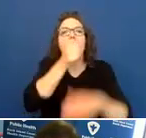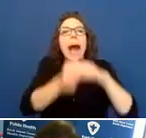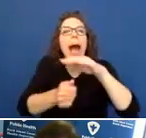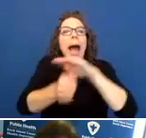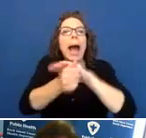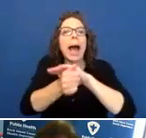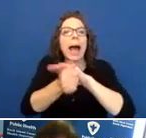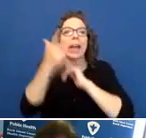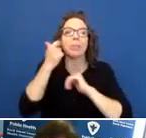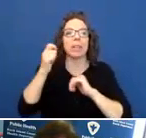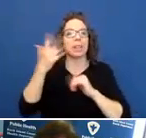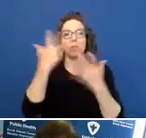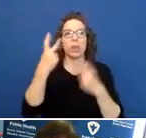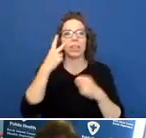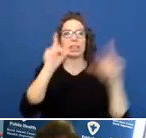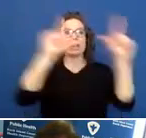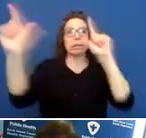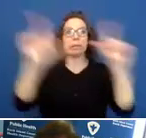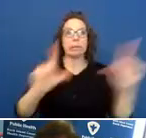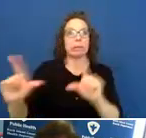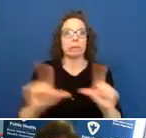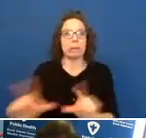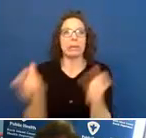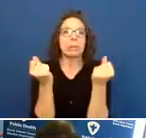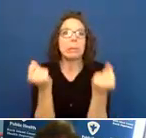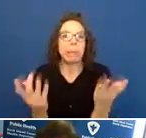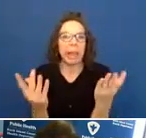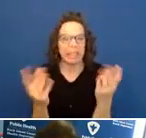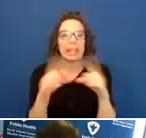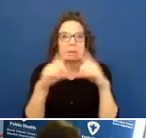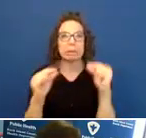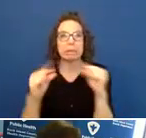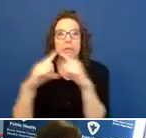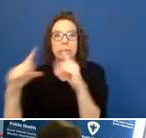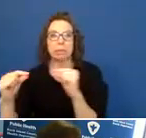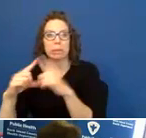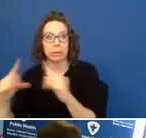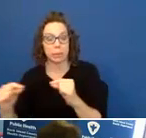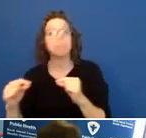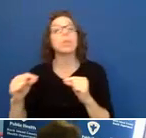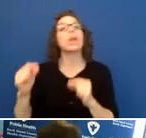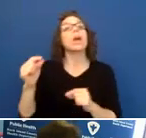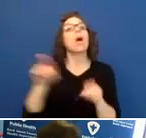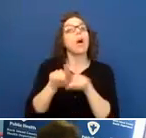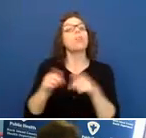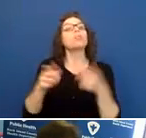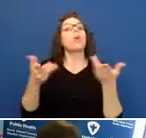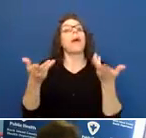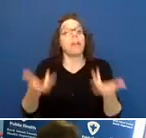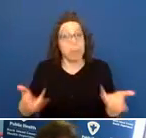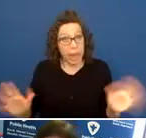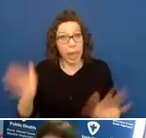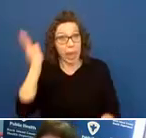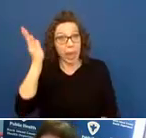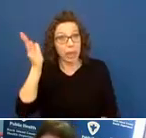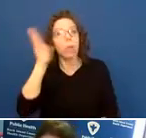screen is not too cluttered. And as always, our presenters will answer your questions at the end. We